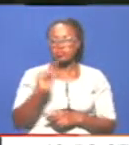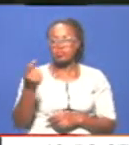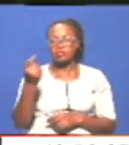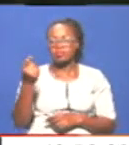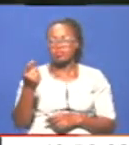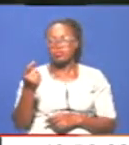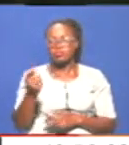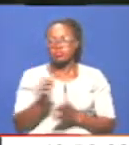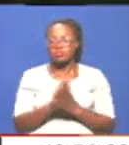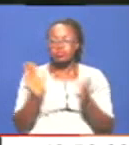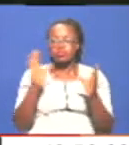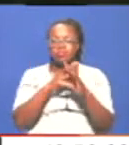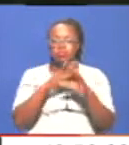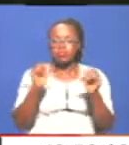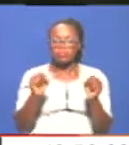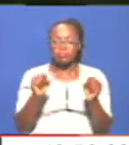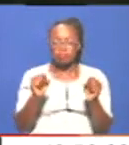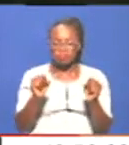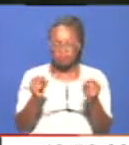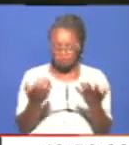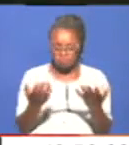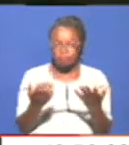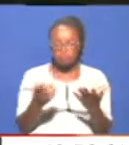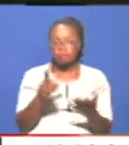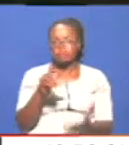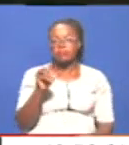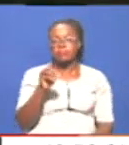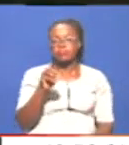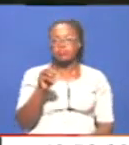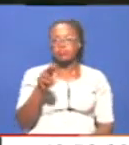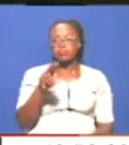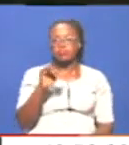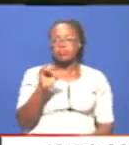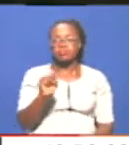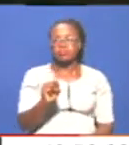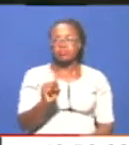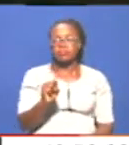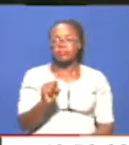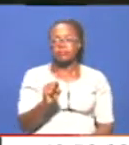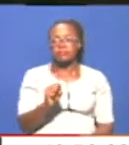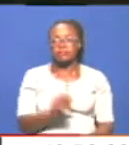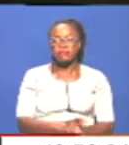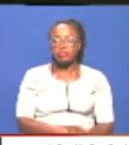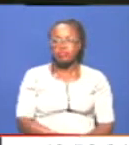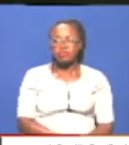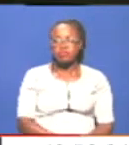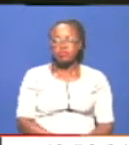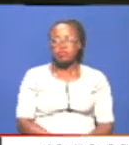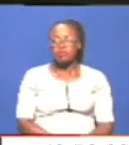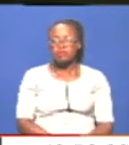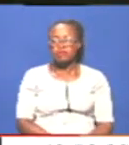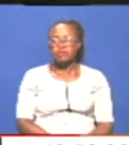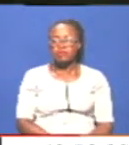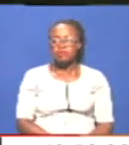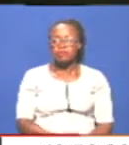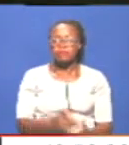from the president of the Africa Chess Confederation, Louis Ncube. Now, let us talk to somebody who won the Under